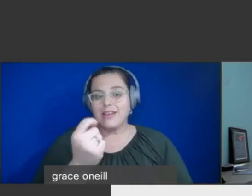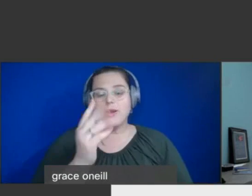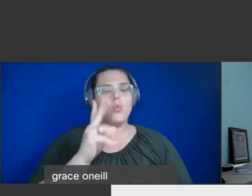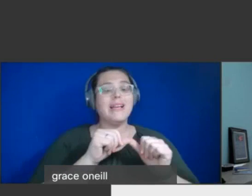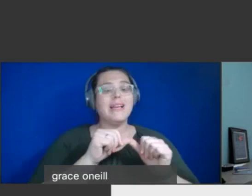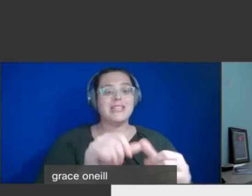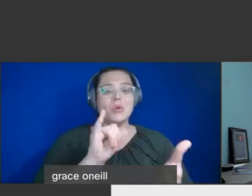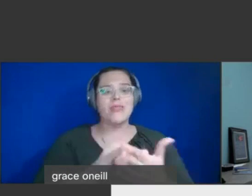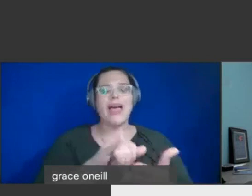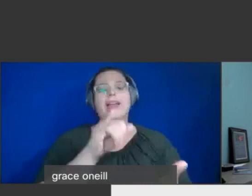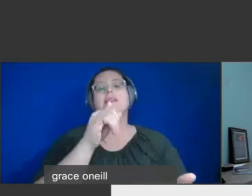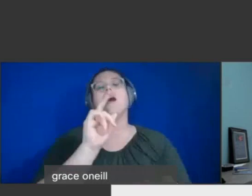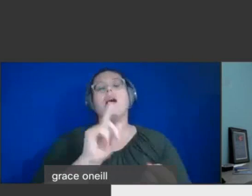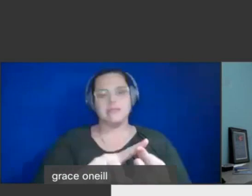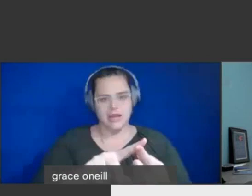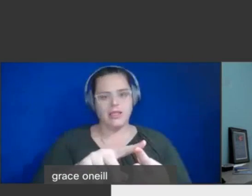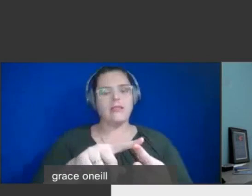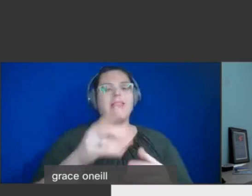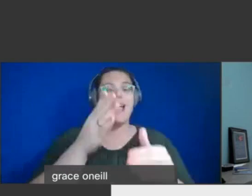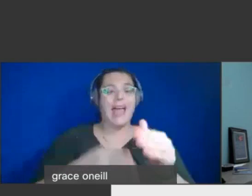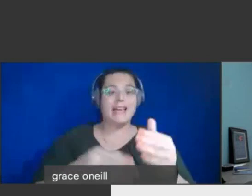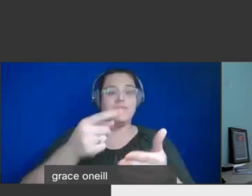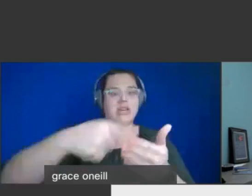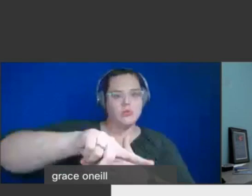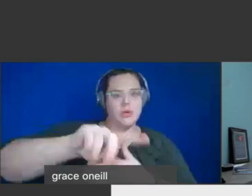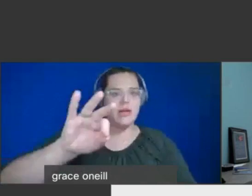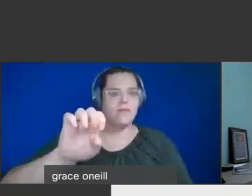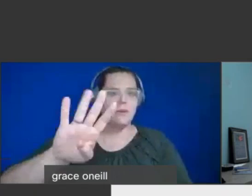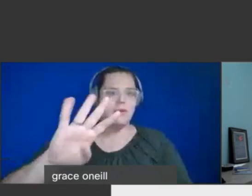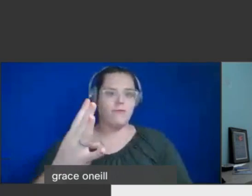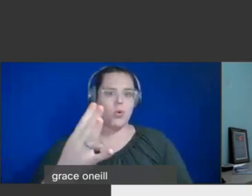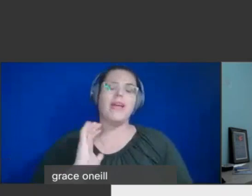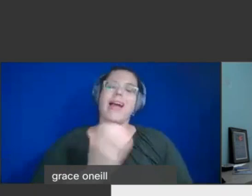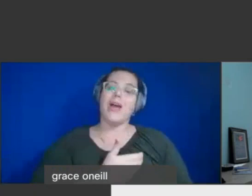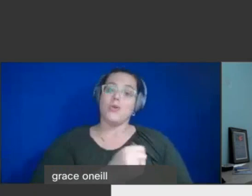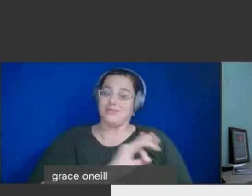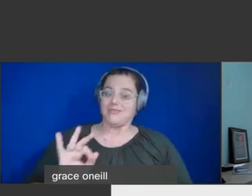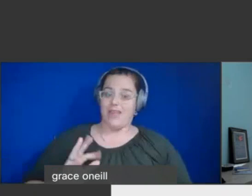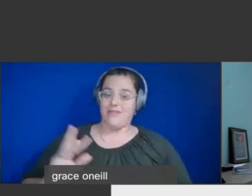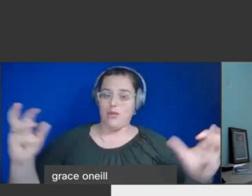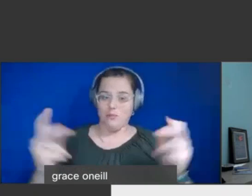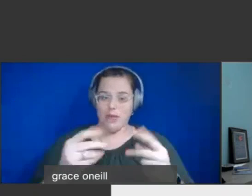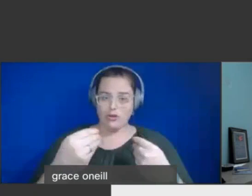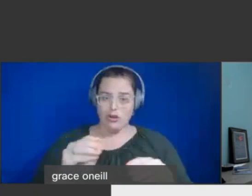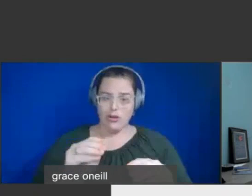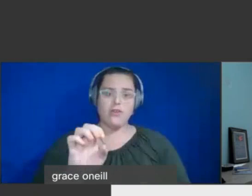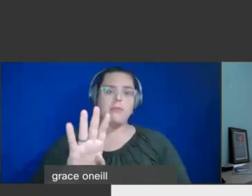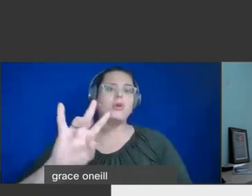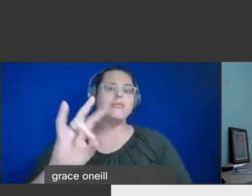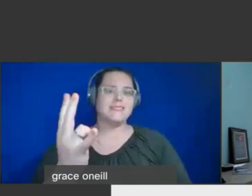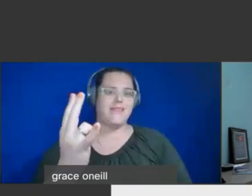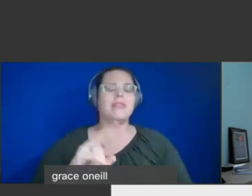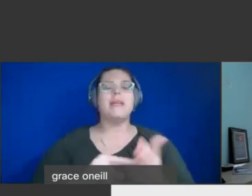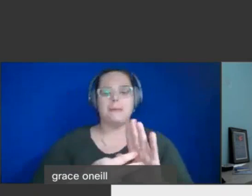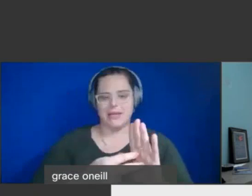just through February 4th. Our staff will be returning to the office on February 7th. And so in-person